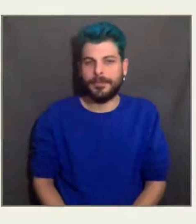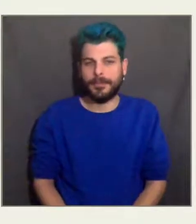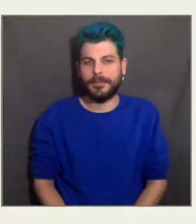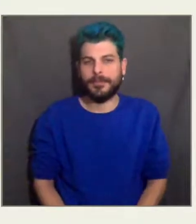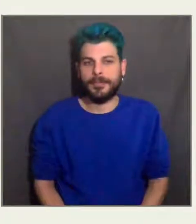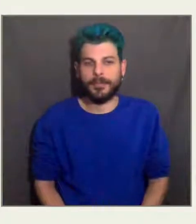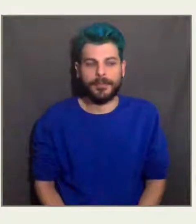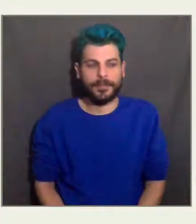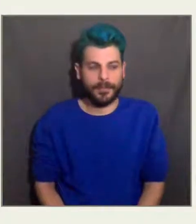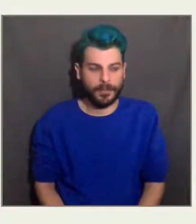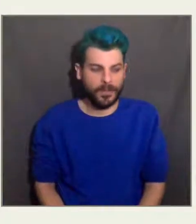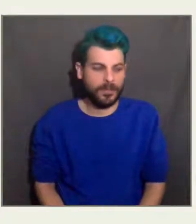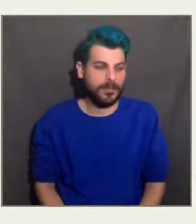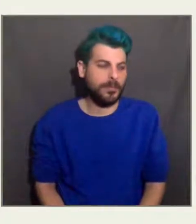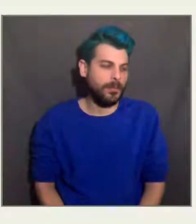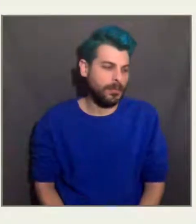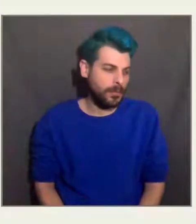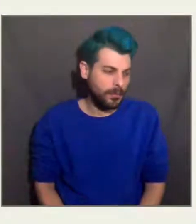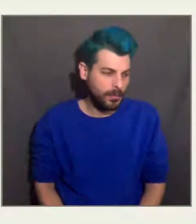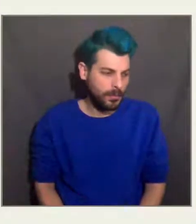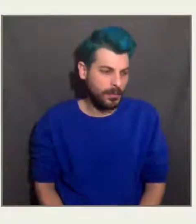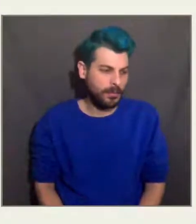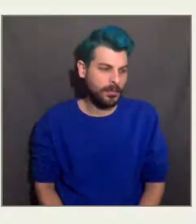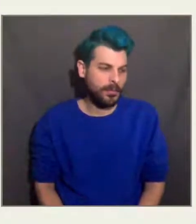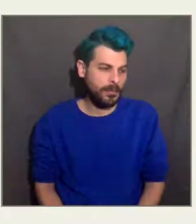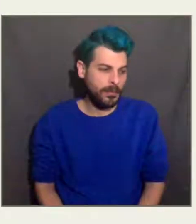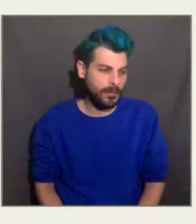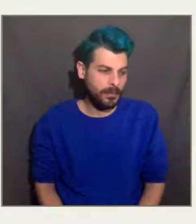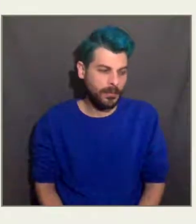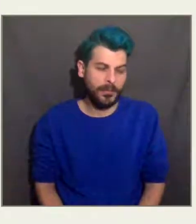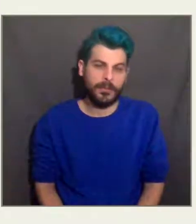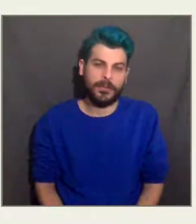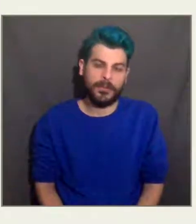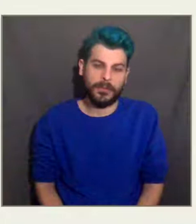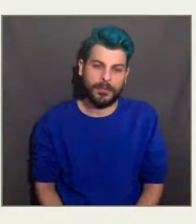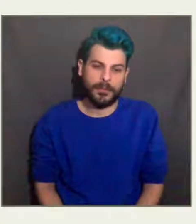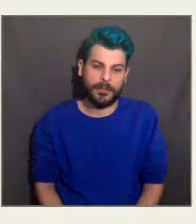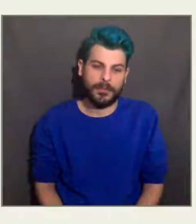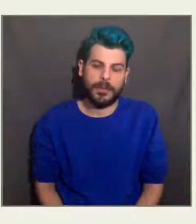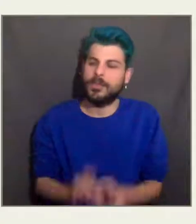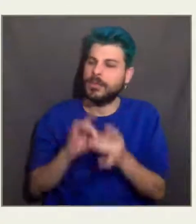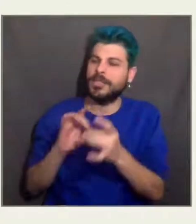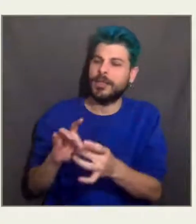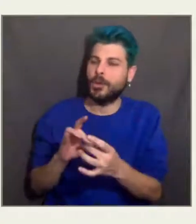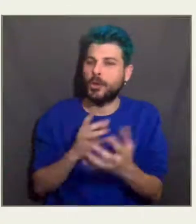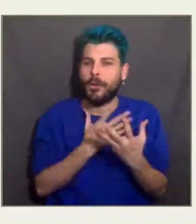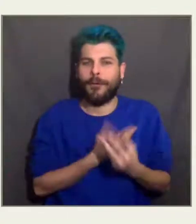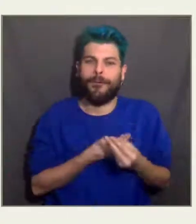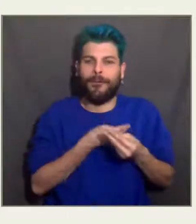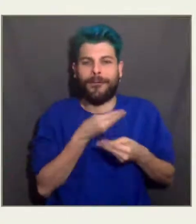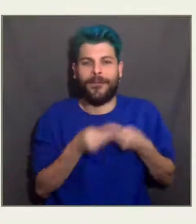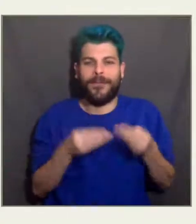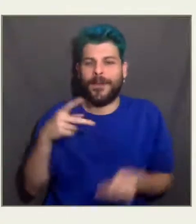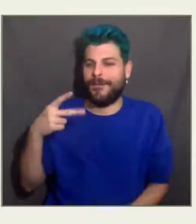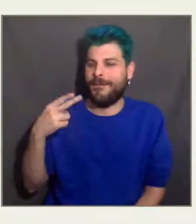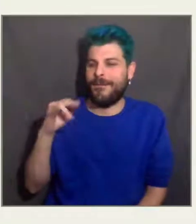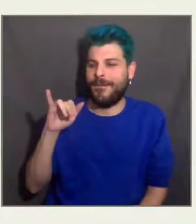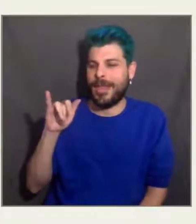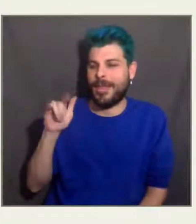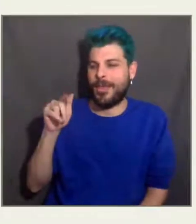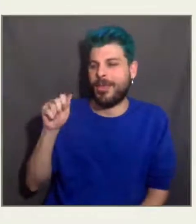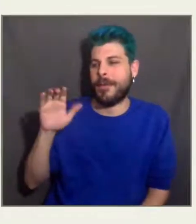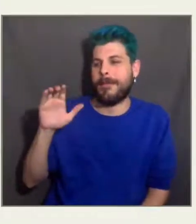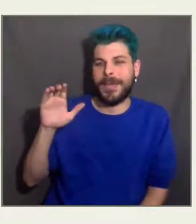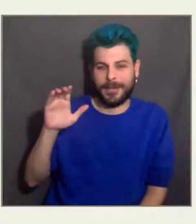This is a question about philanthropic dollars, but I would also like to ask you about government dollars, and you mentioned just now